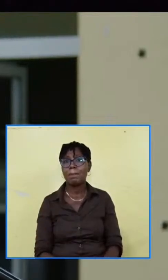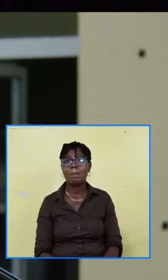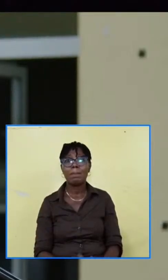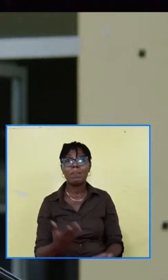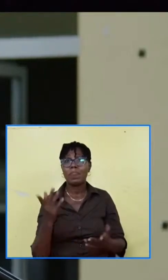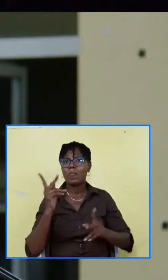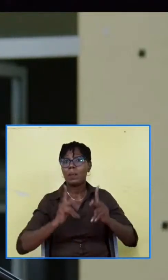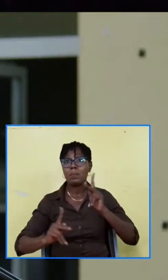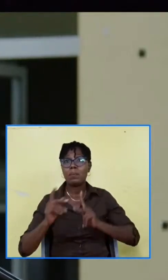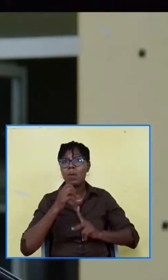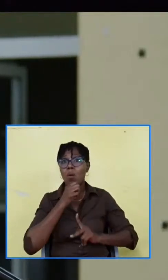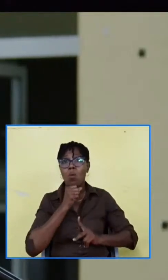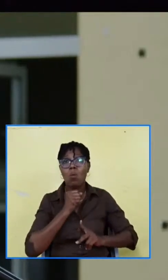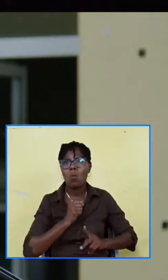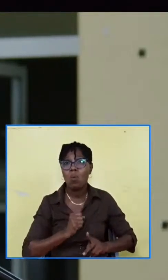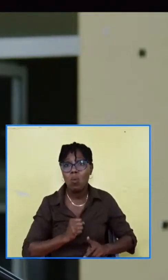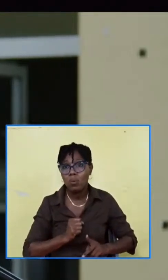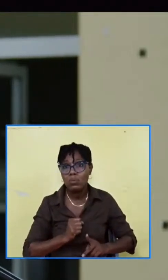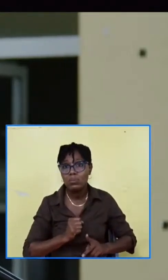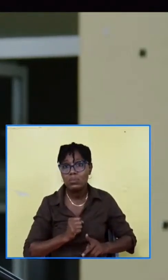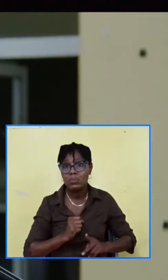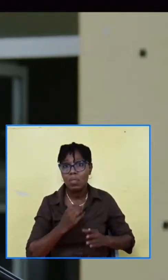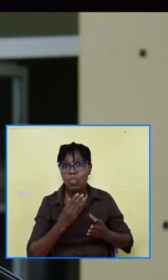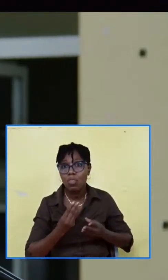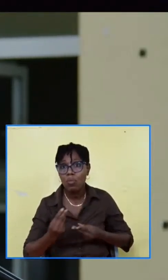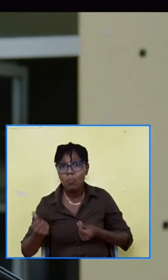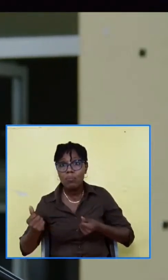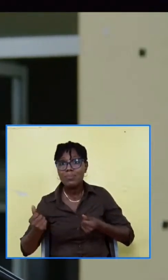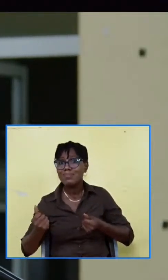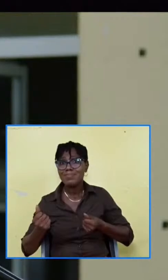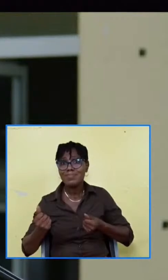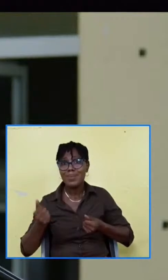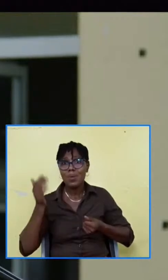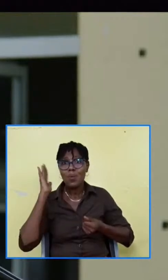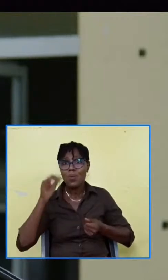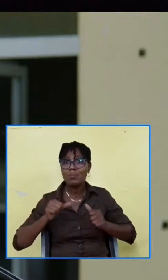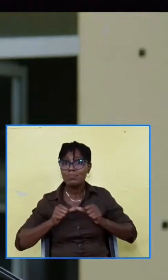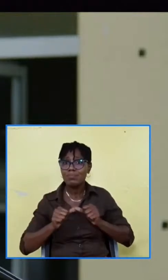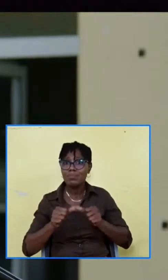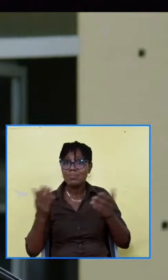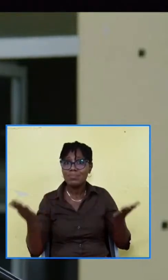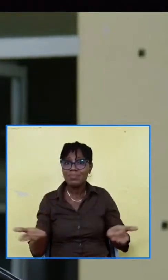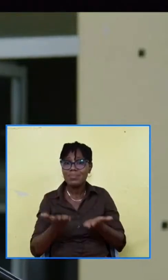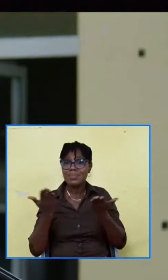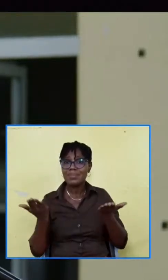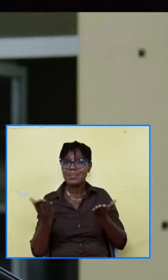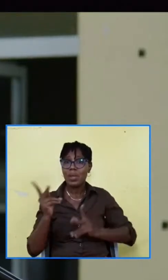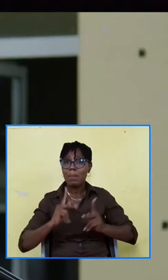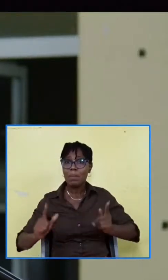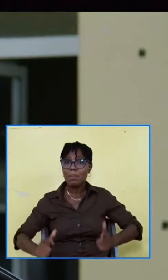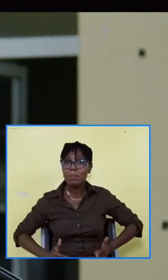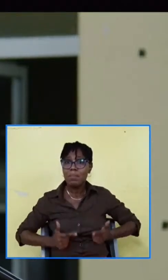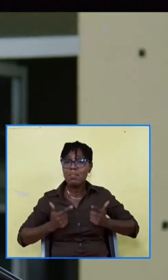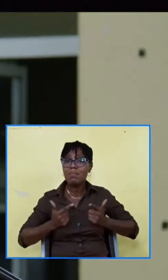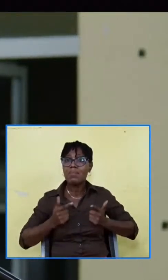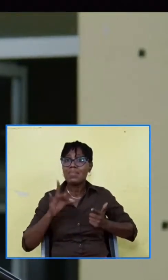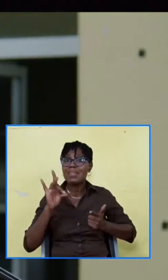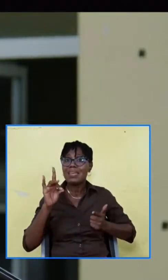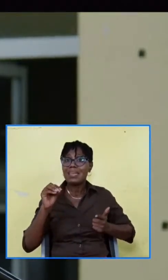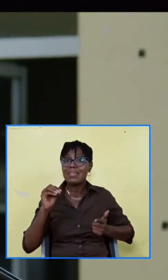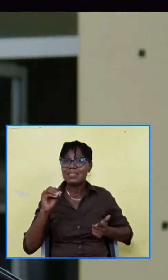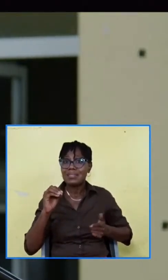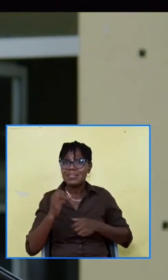nowhere. They will still be here. So when you have persons living to 80 now, we still have free health care,